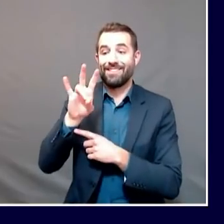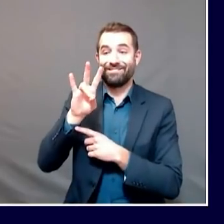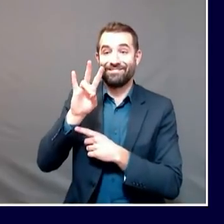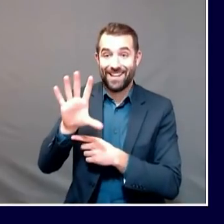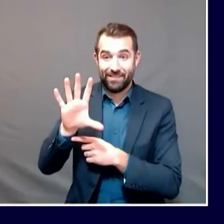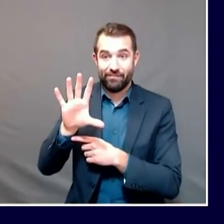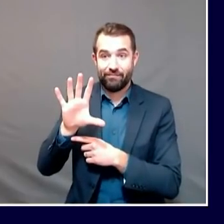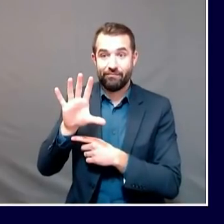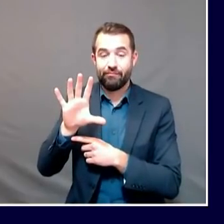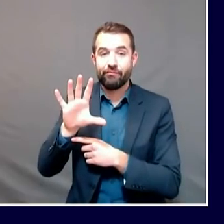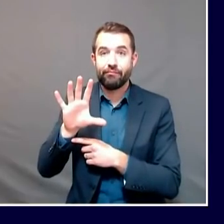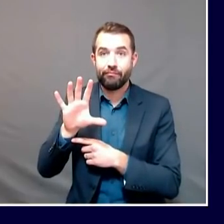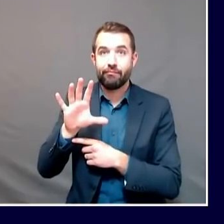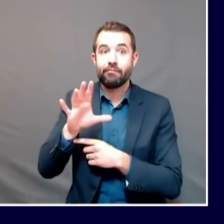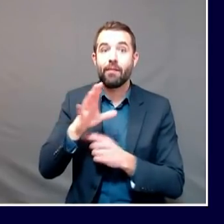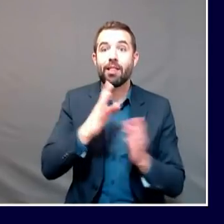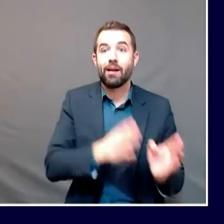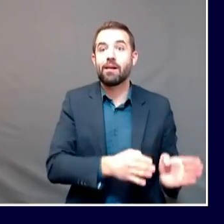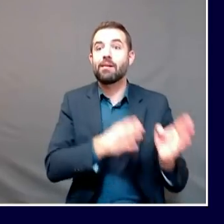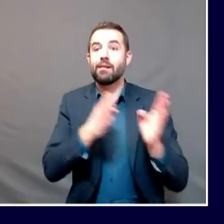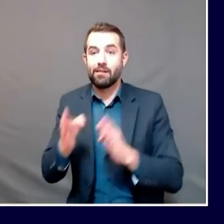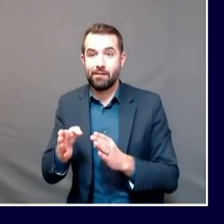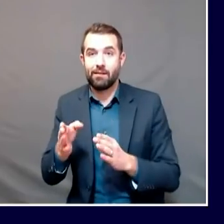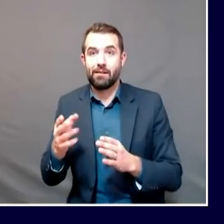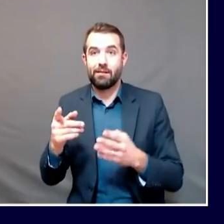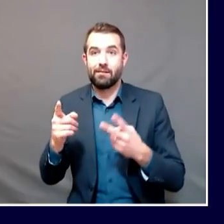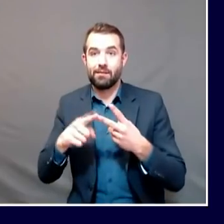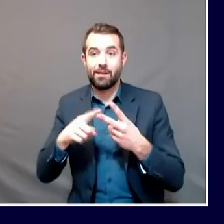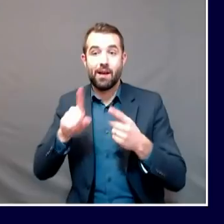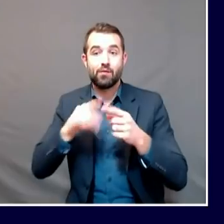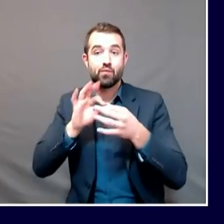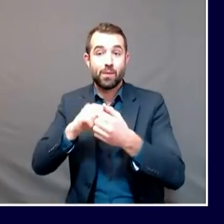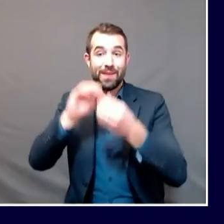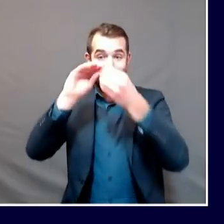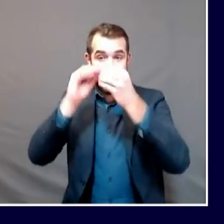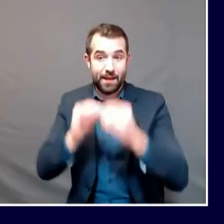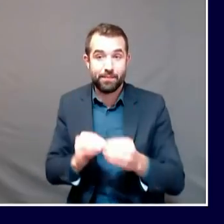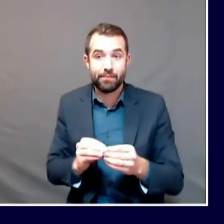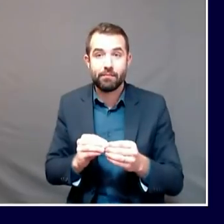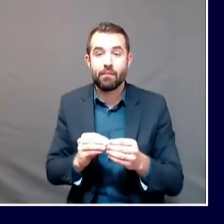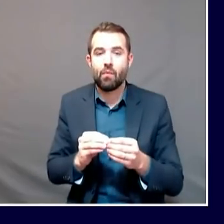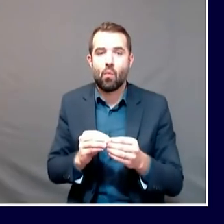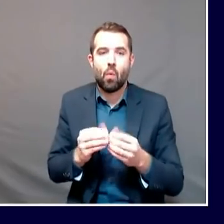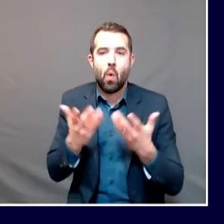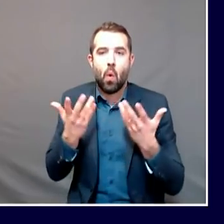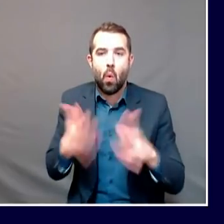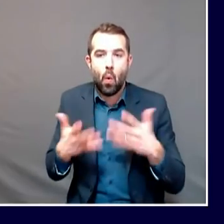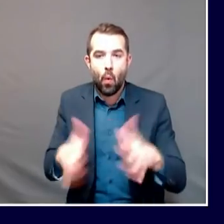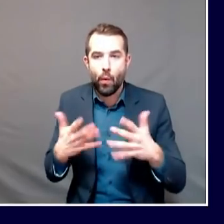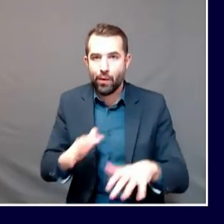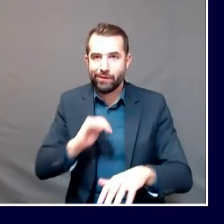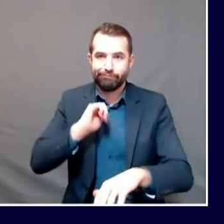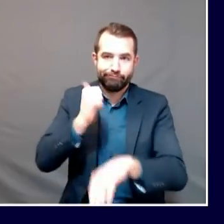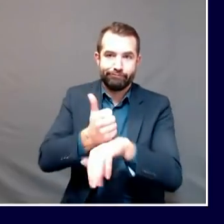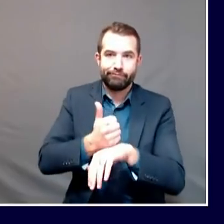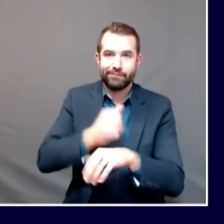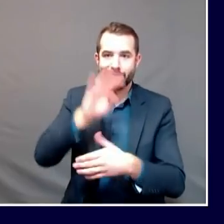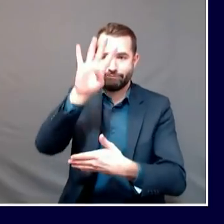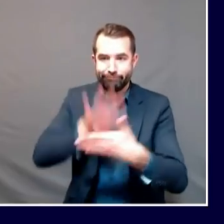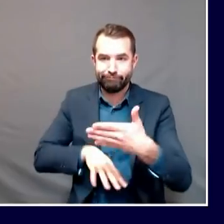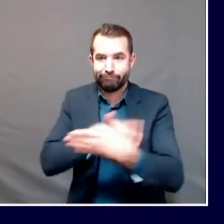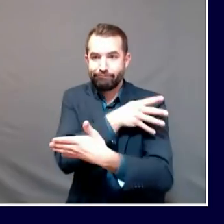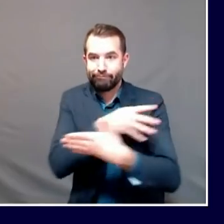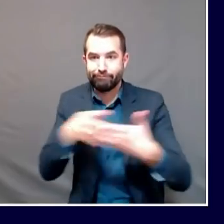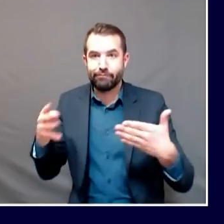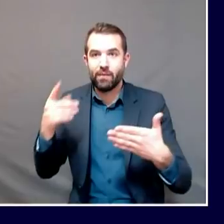Now, with respect to the data, we have put on our website the allocation spreadsheet. We'll send you a link to it, Joe, that